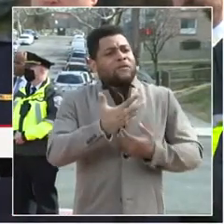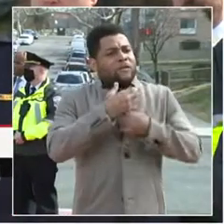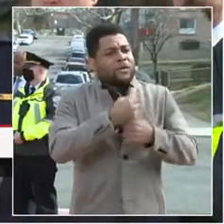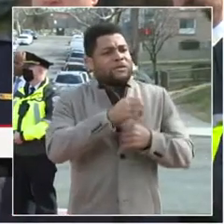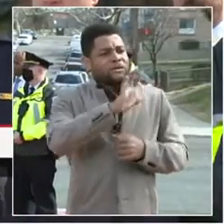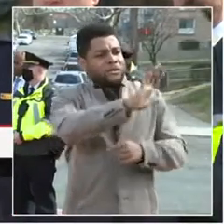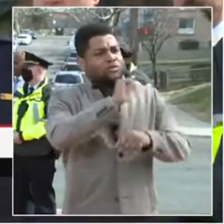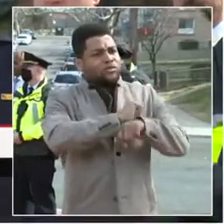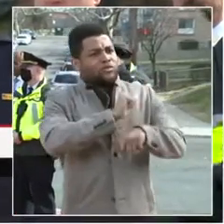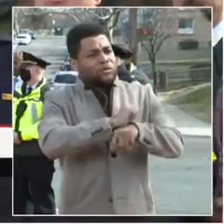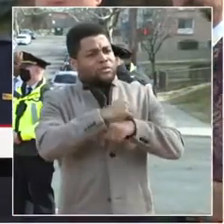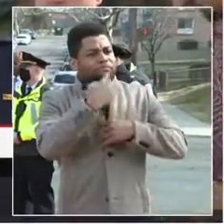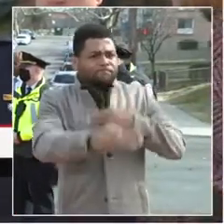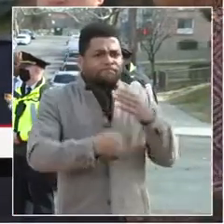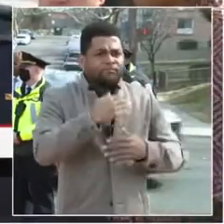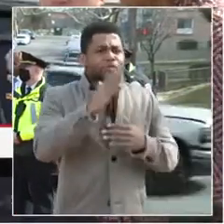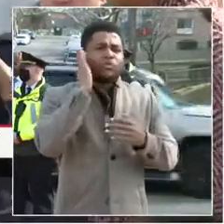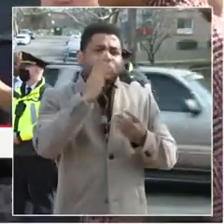that we'll get there.